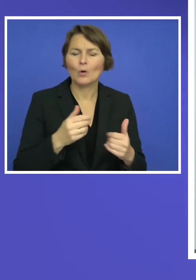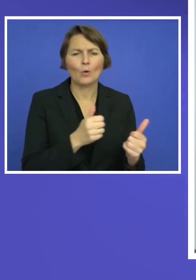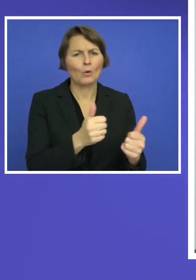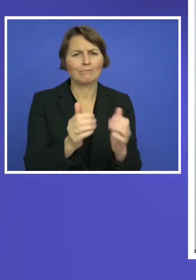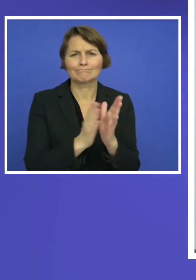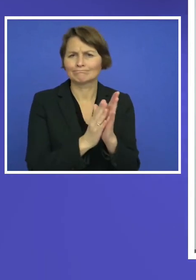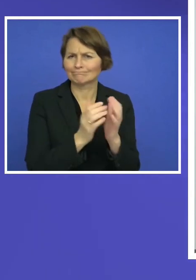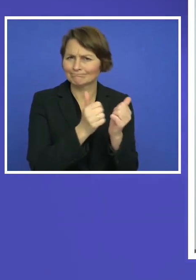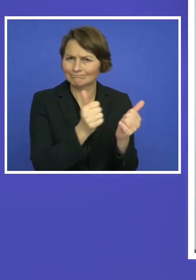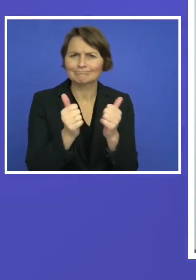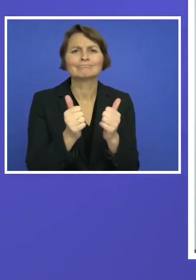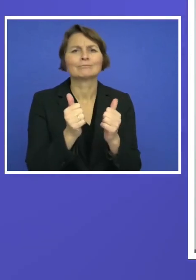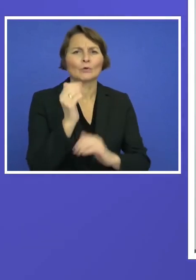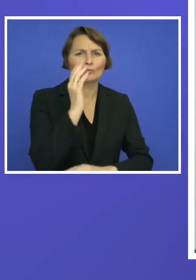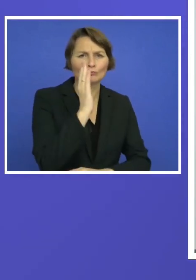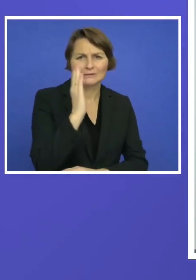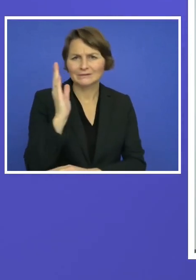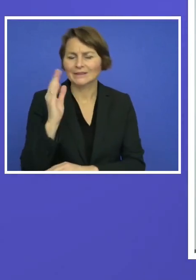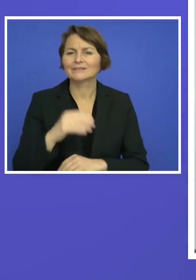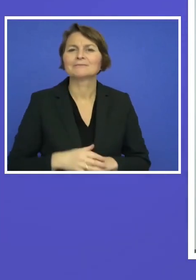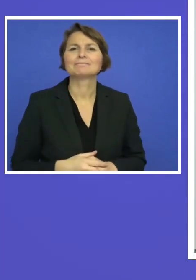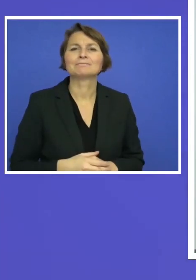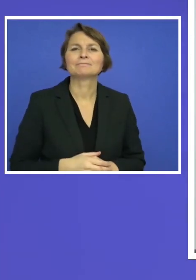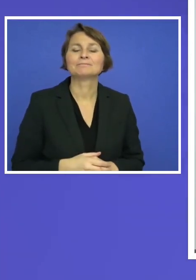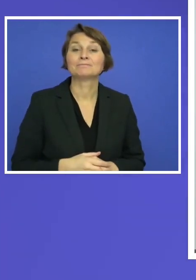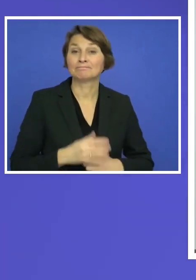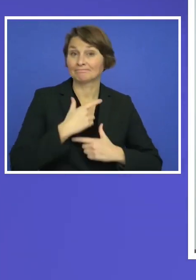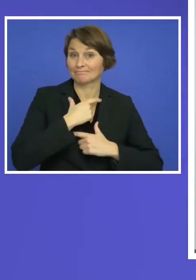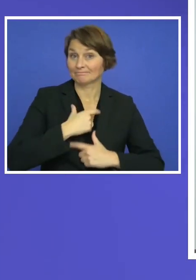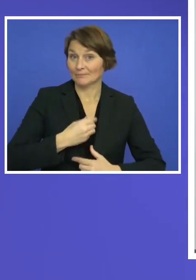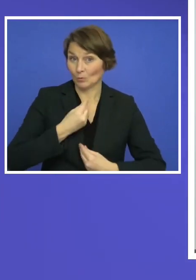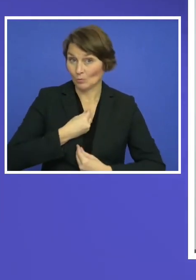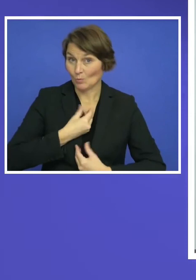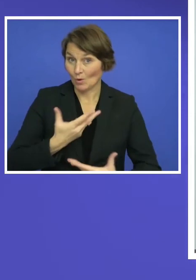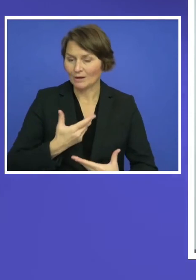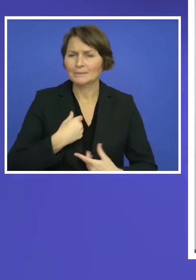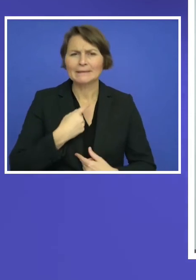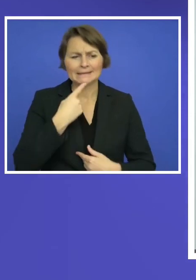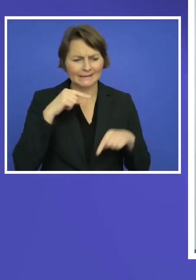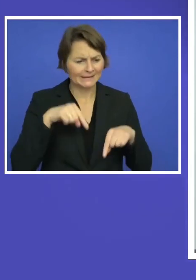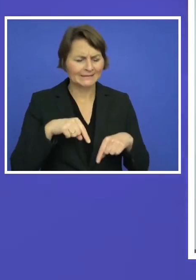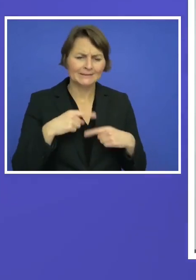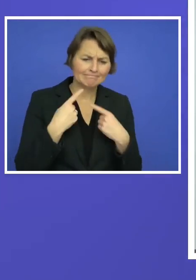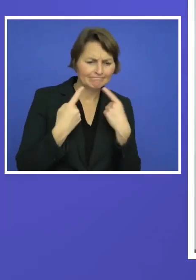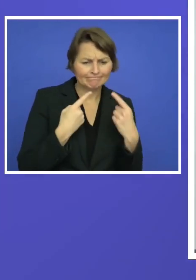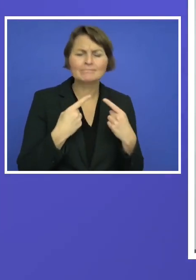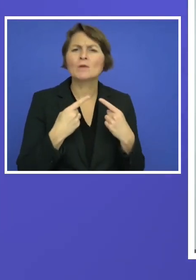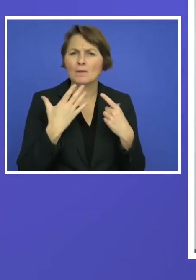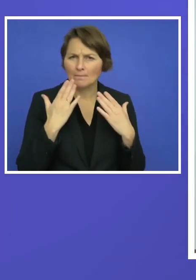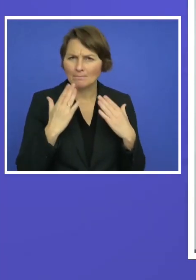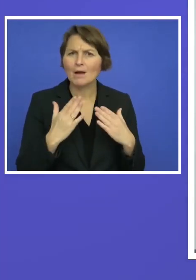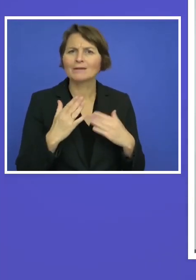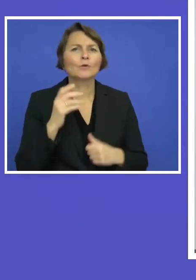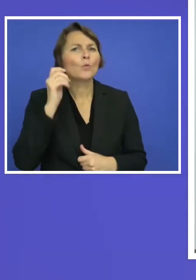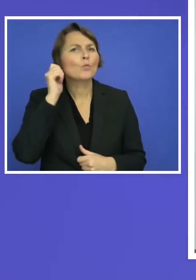key message that I took from this is that investment in women's leadership would